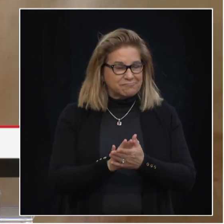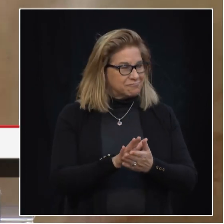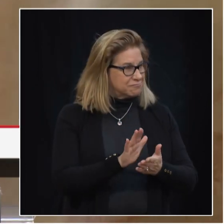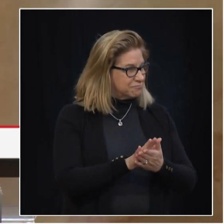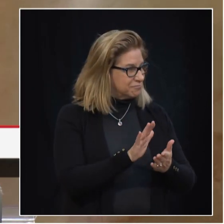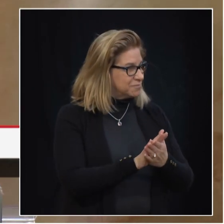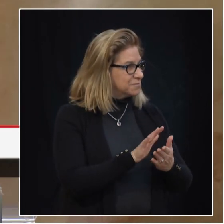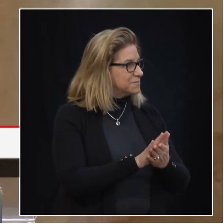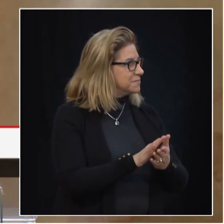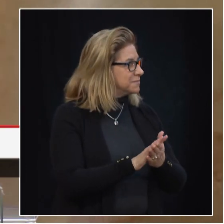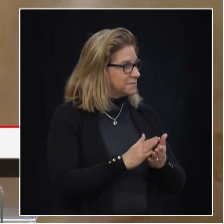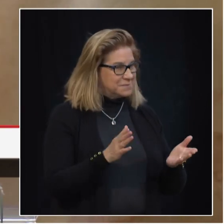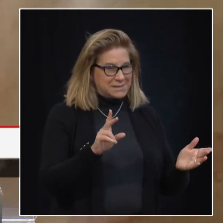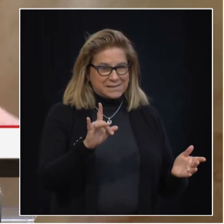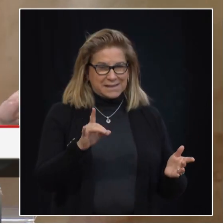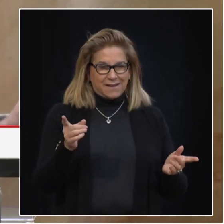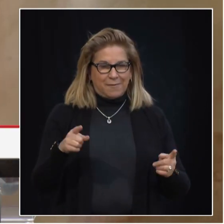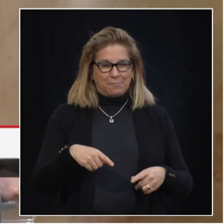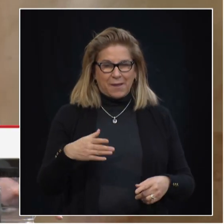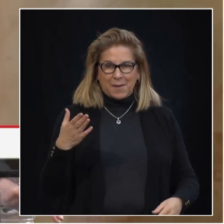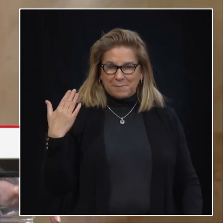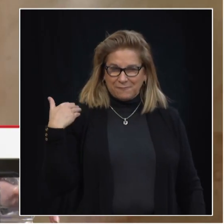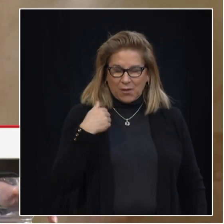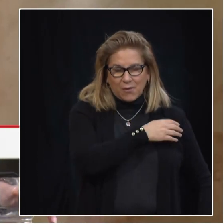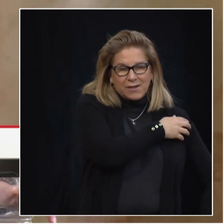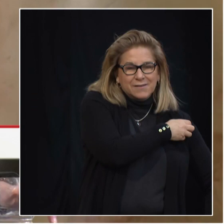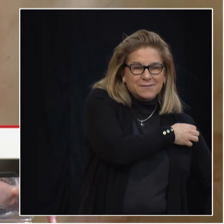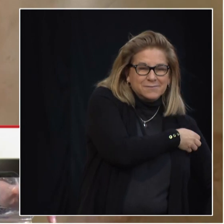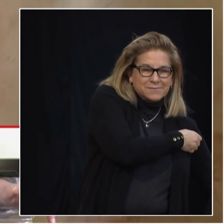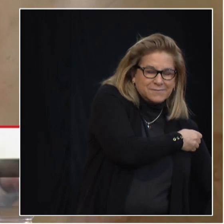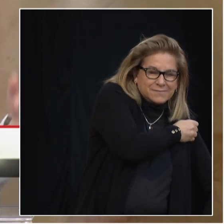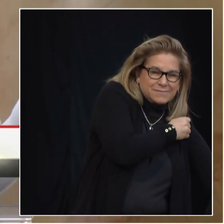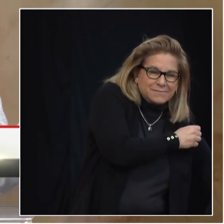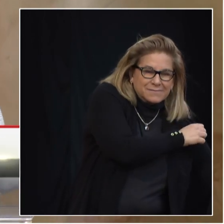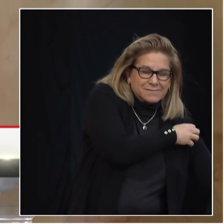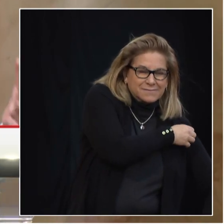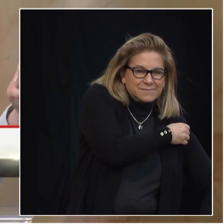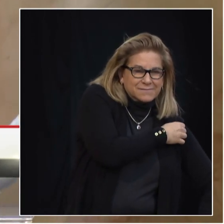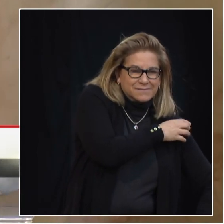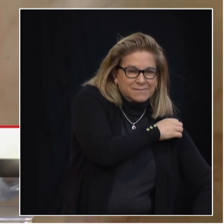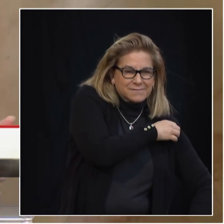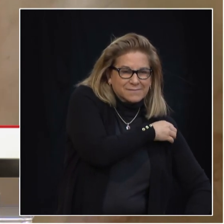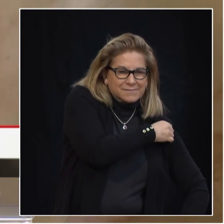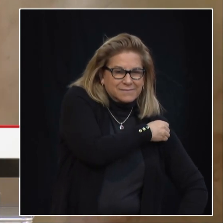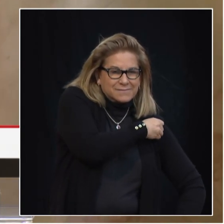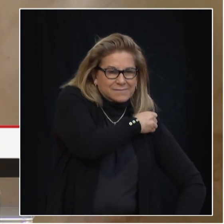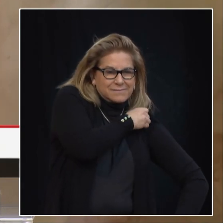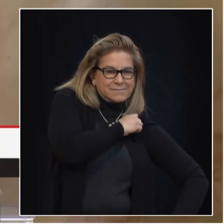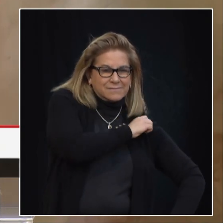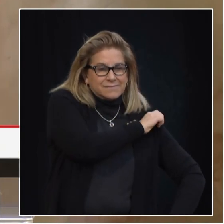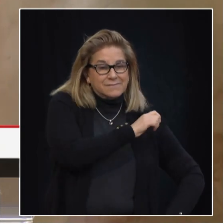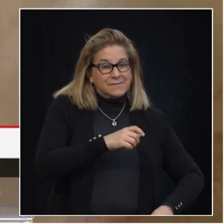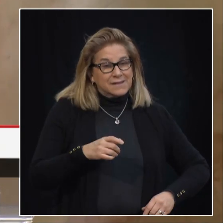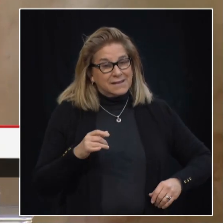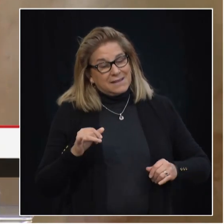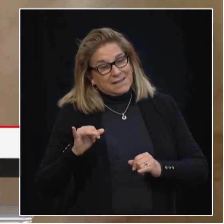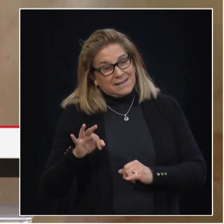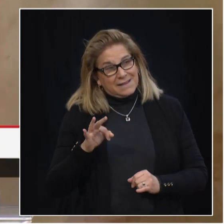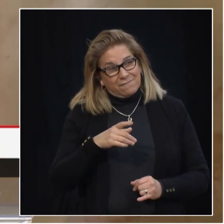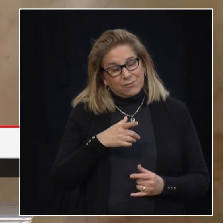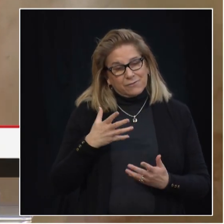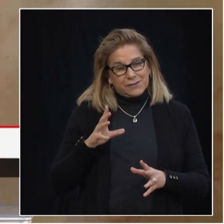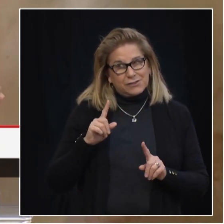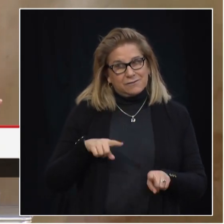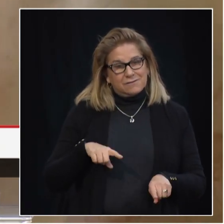Okay. So if you've been to maybe 3 or 4 March Madnesses with